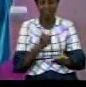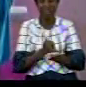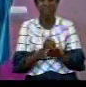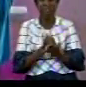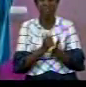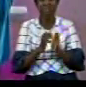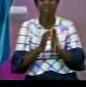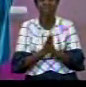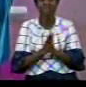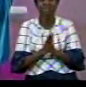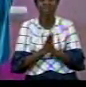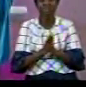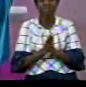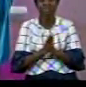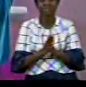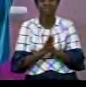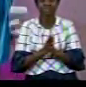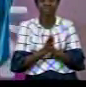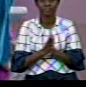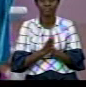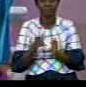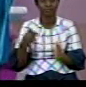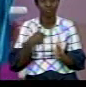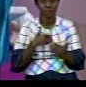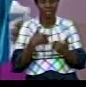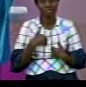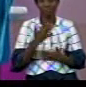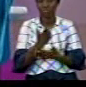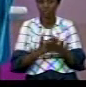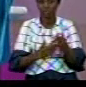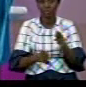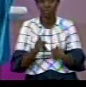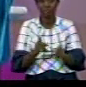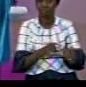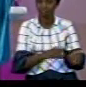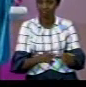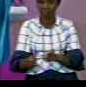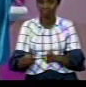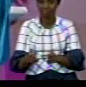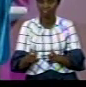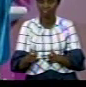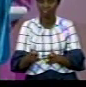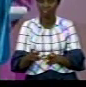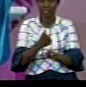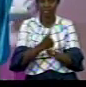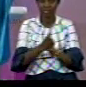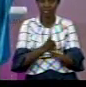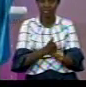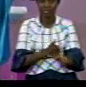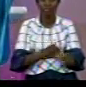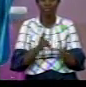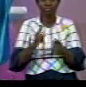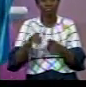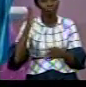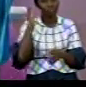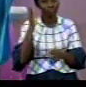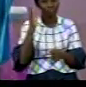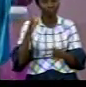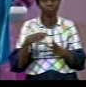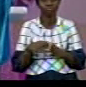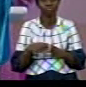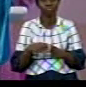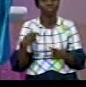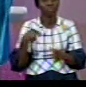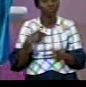amen and now we have some people already lined up to testify but we still want to wait a little